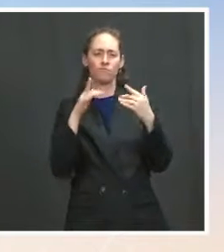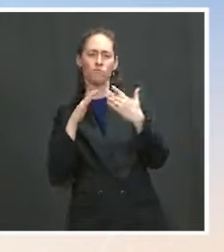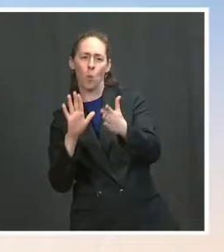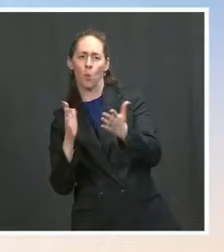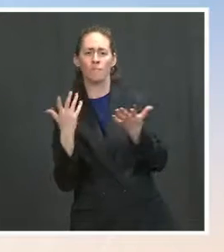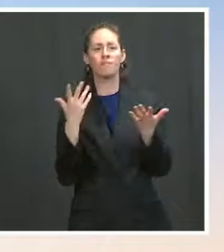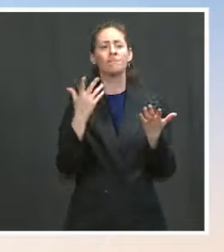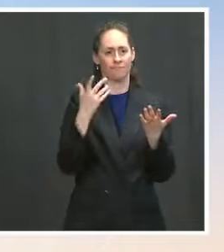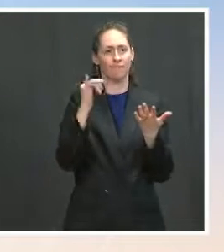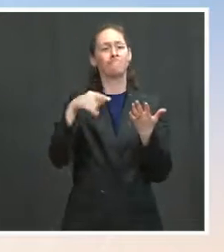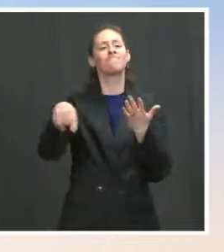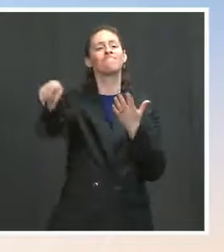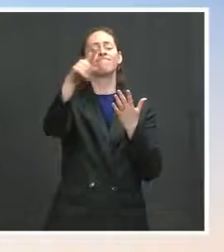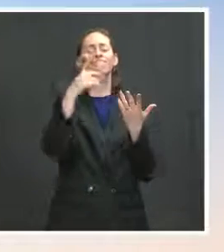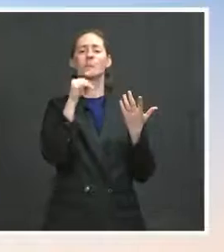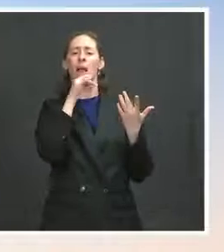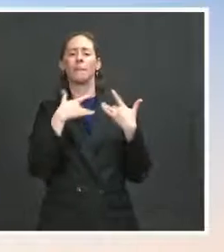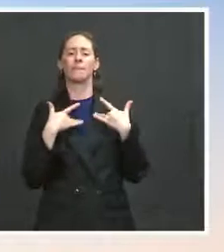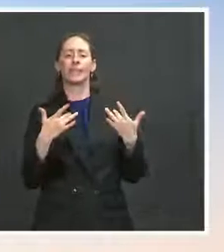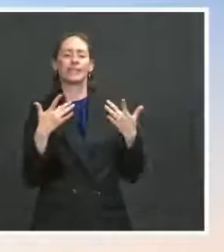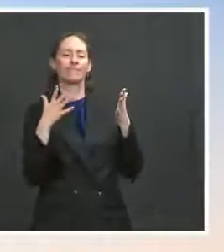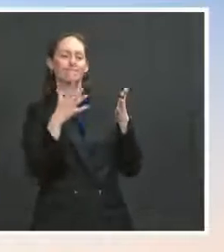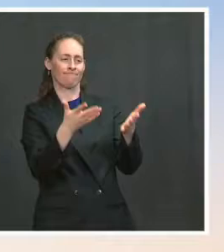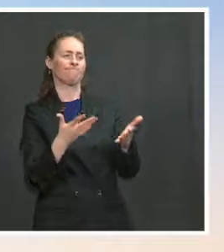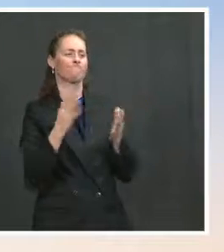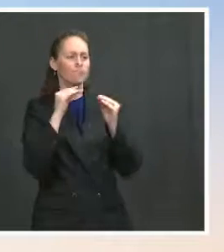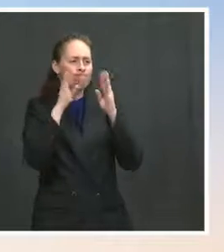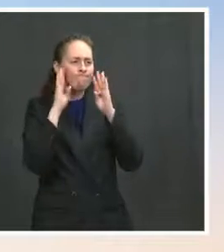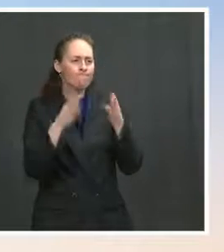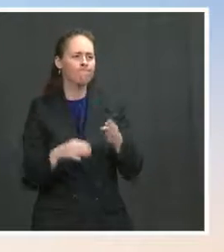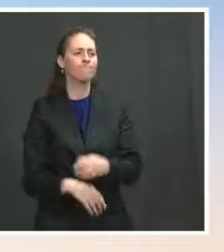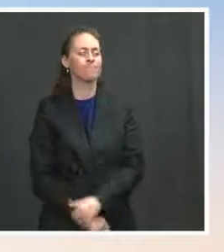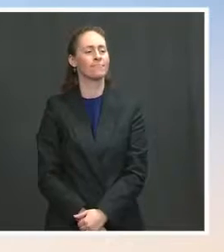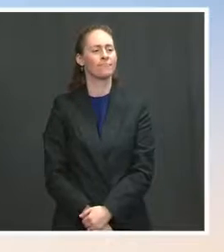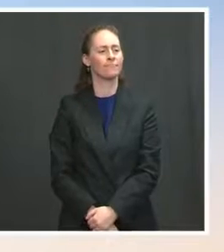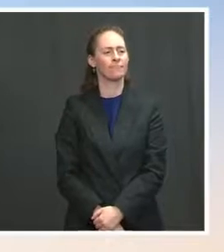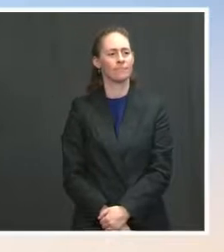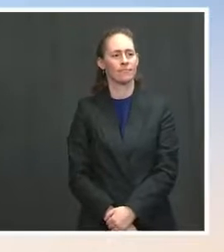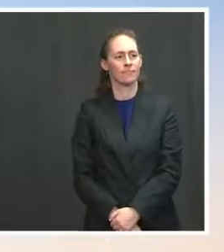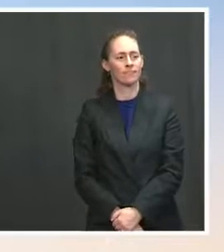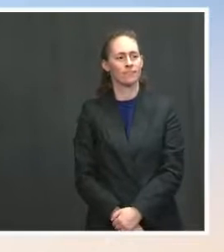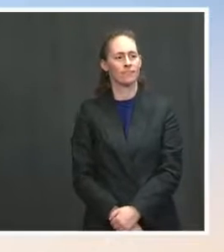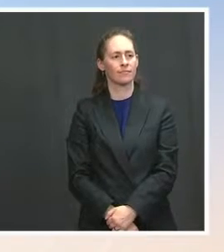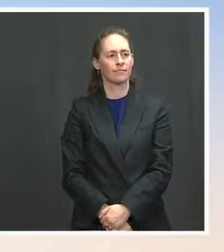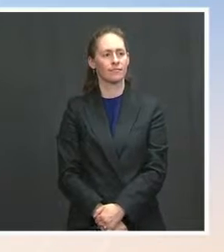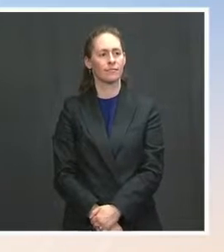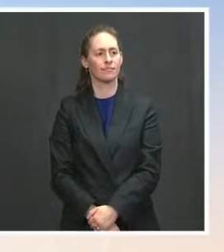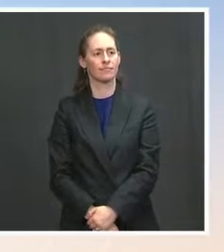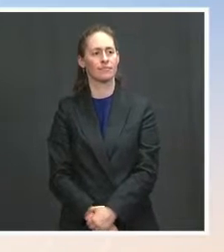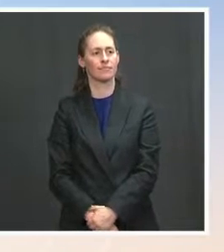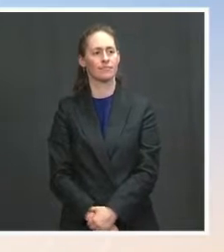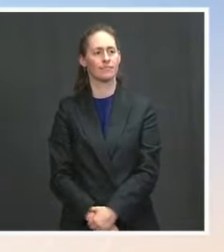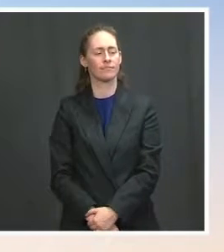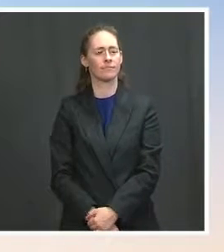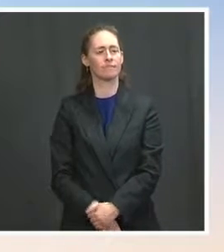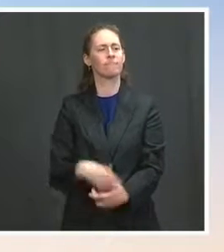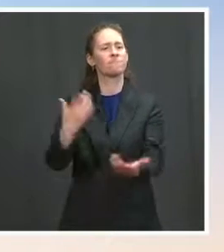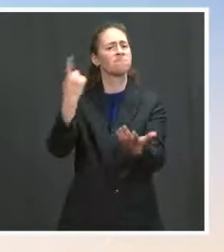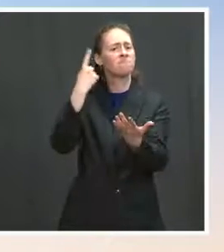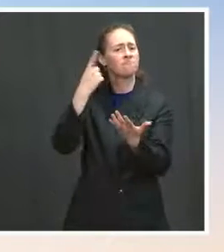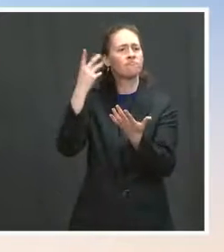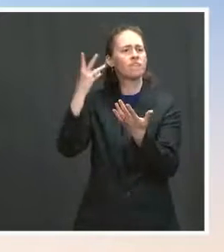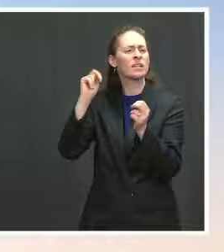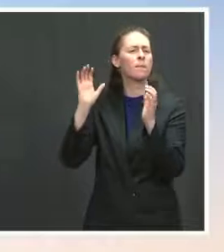percentage rate. And last question, does the president have an idea of when things will be quote unquote back to normal, especially with these ramping up of vaccine